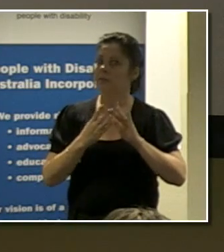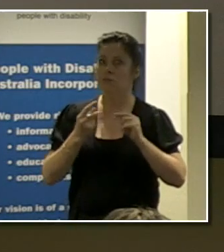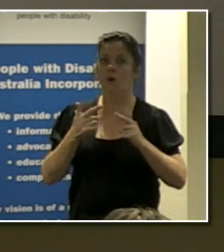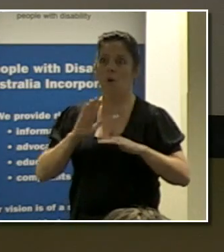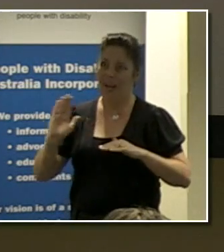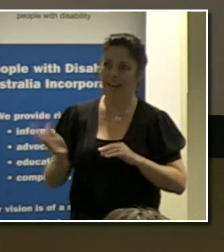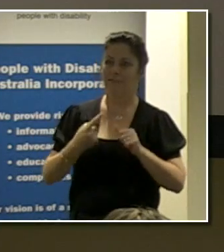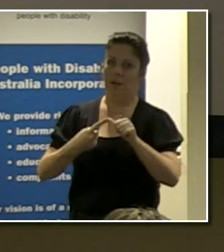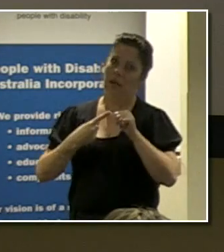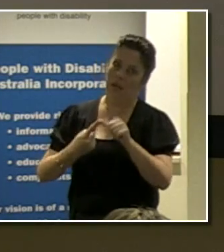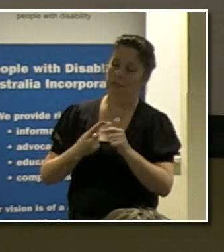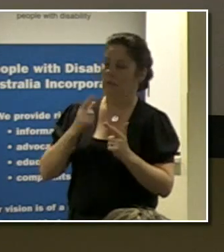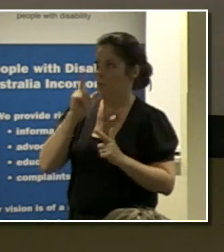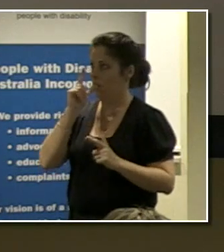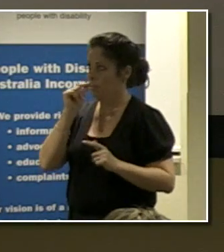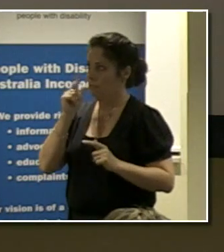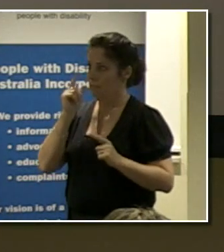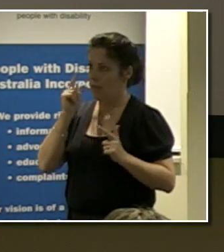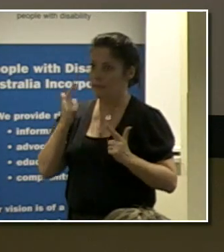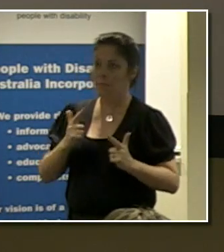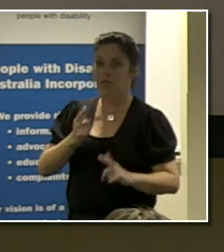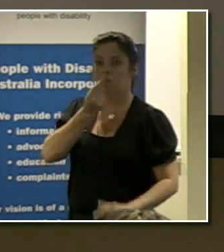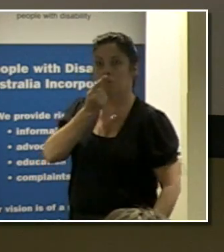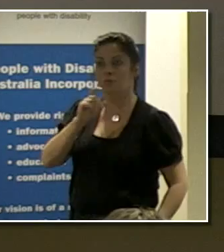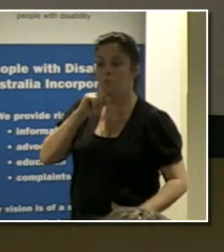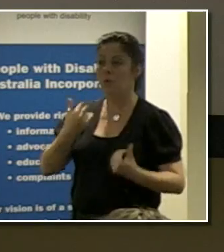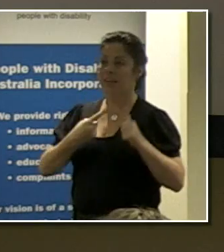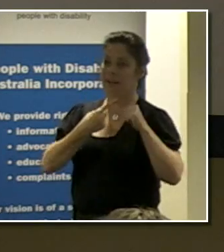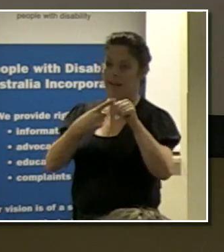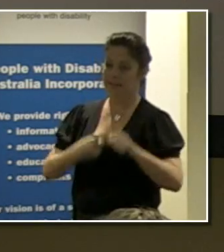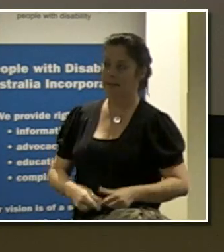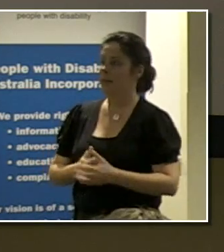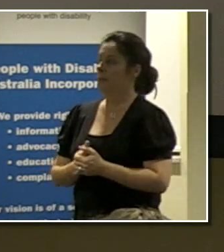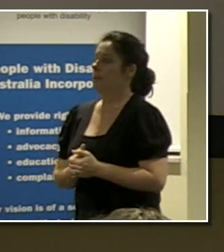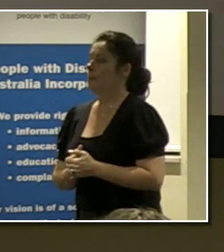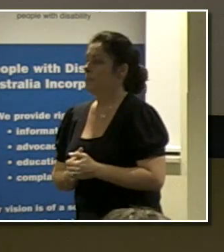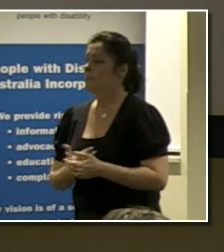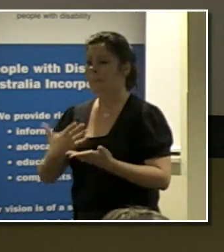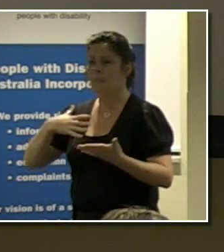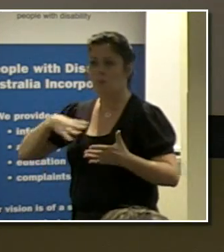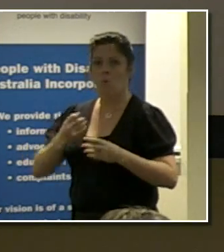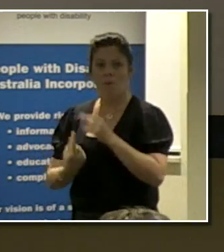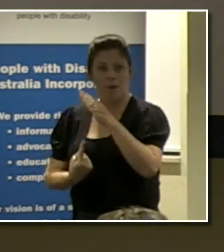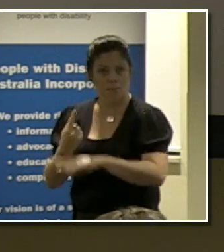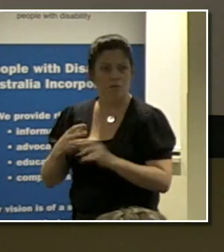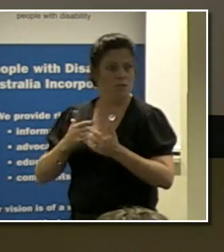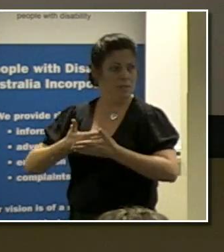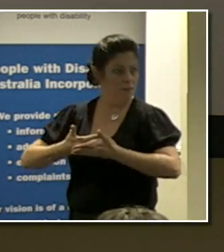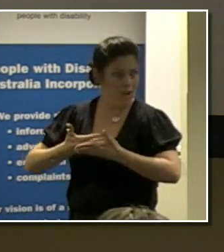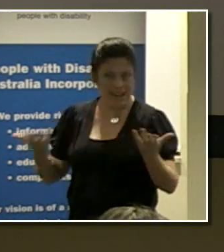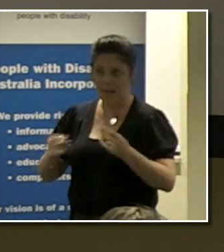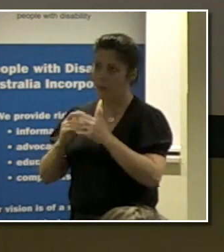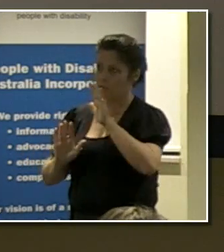of your questions as possible. We do want to actually create a space for as many questions as possible from the floor